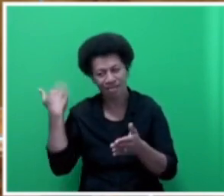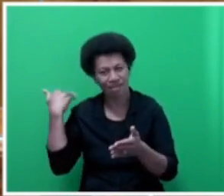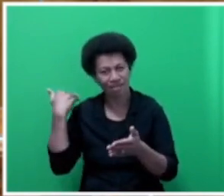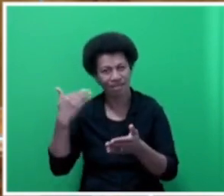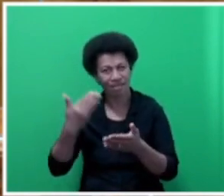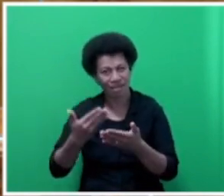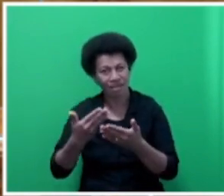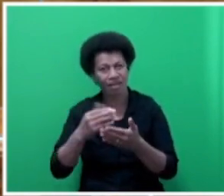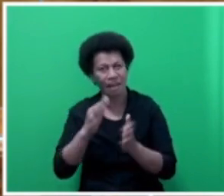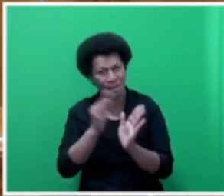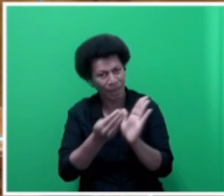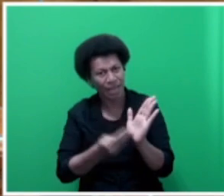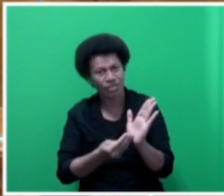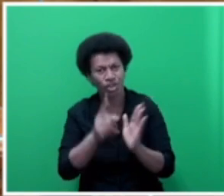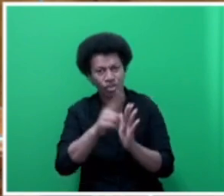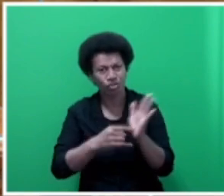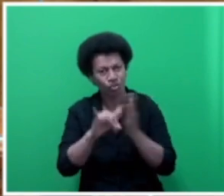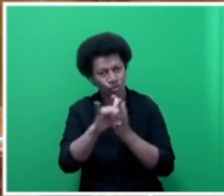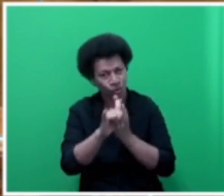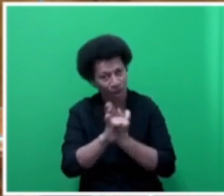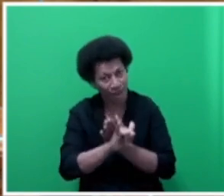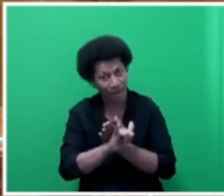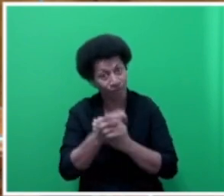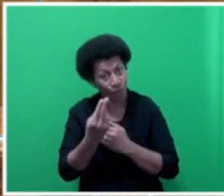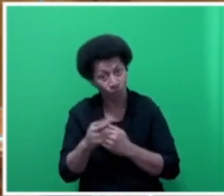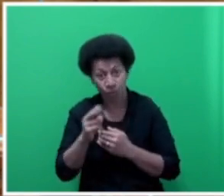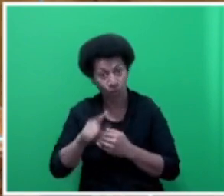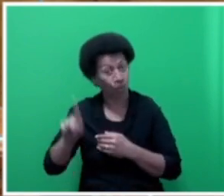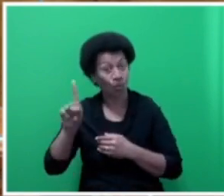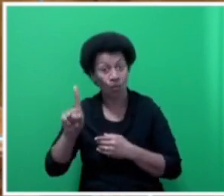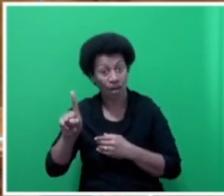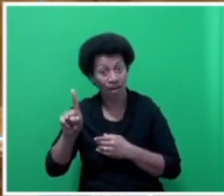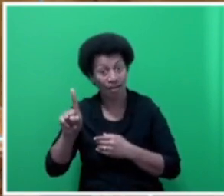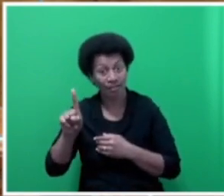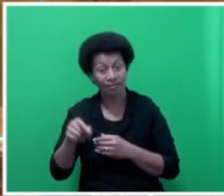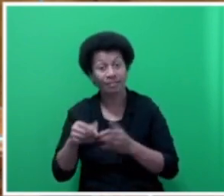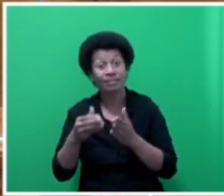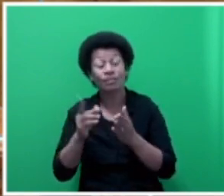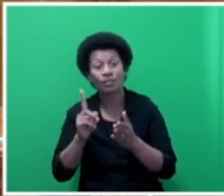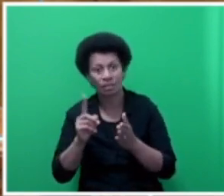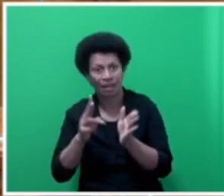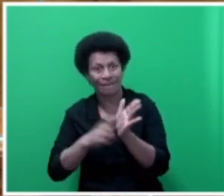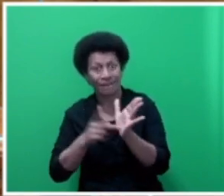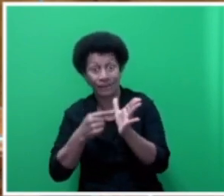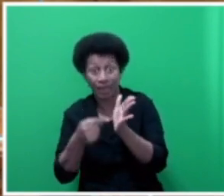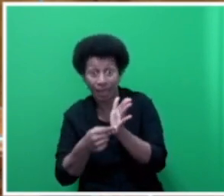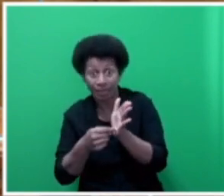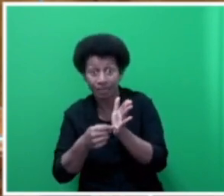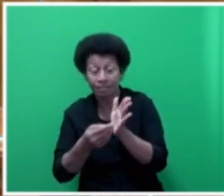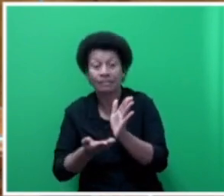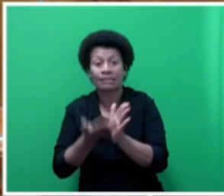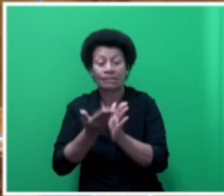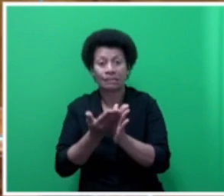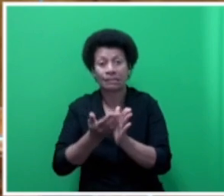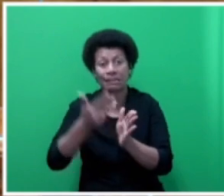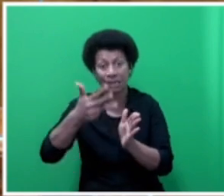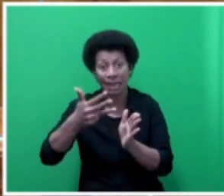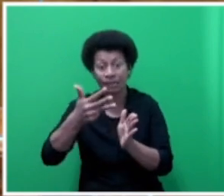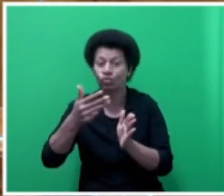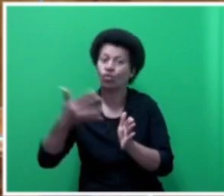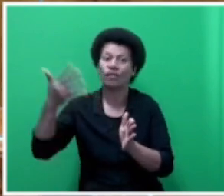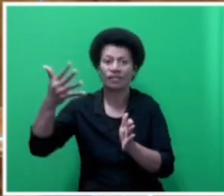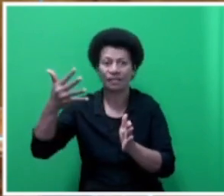considered in July of 2021. However, the VAT increase from 9% to 15%